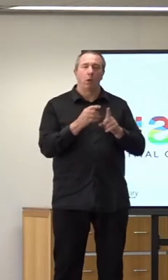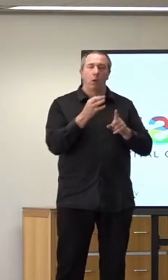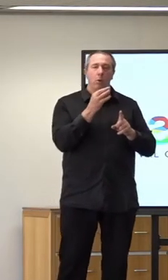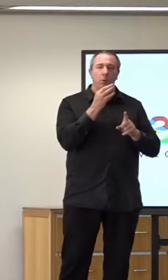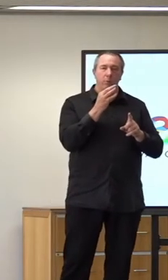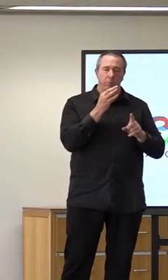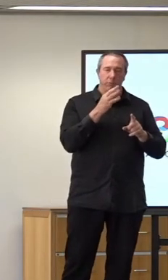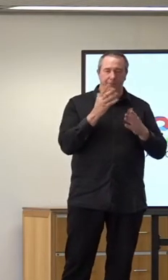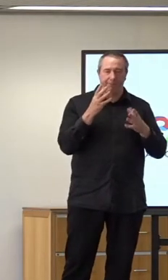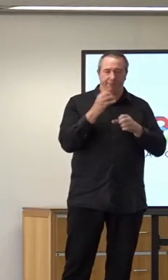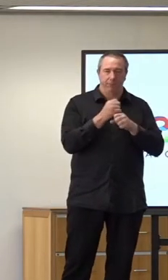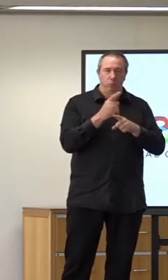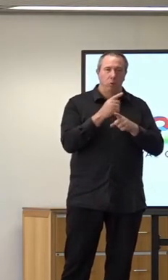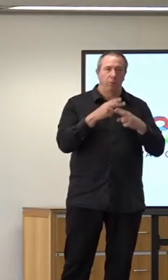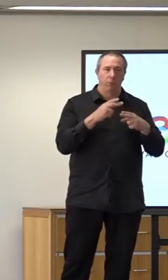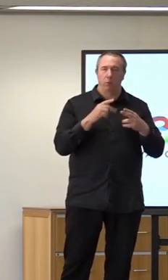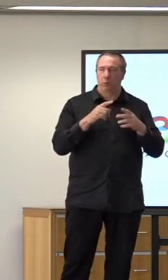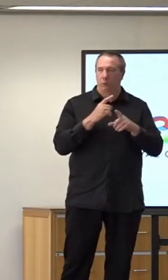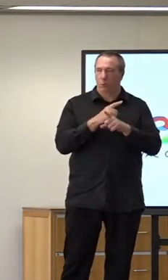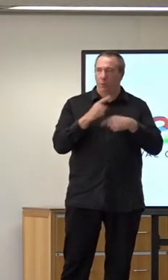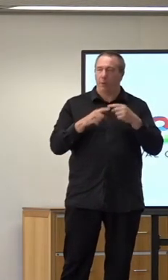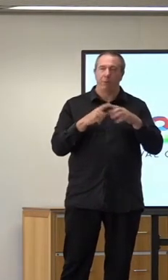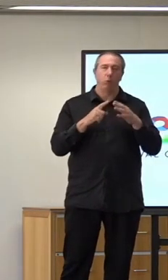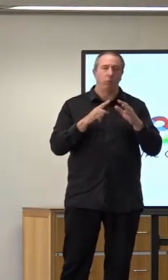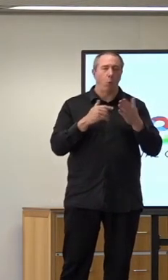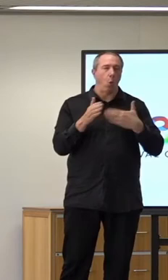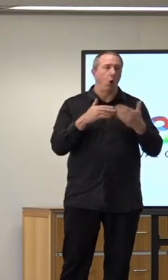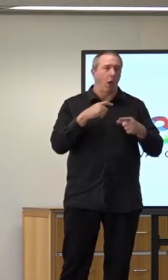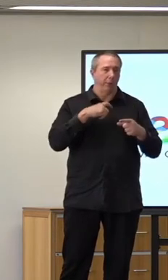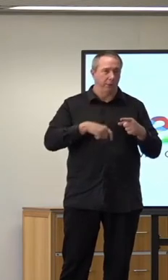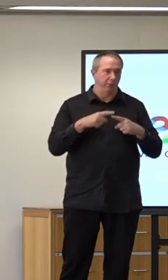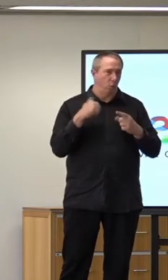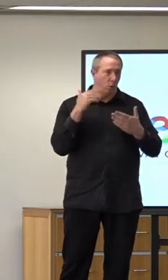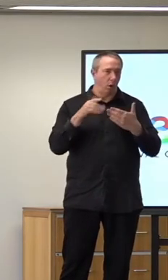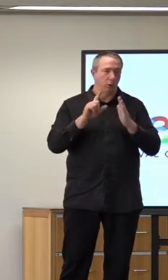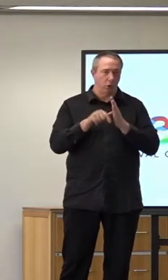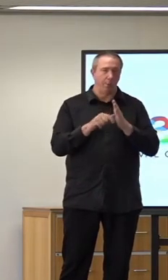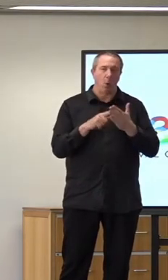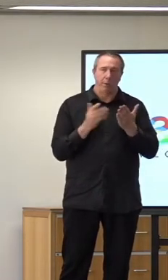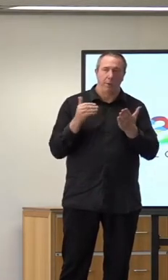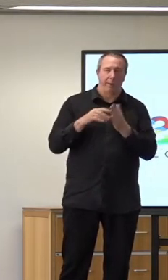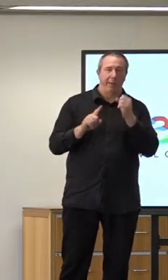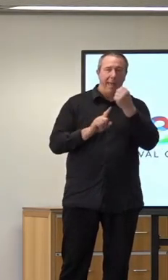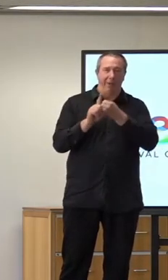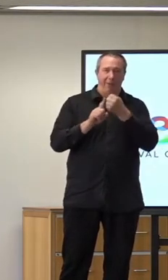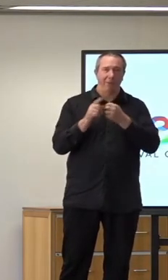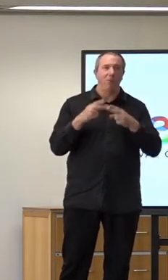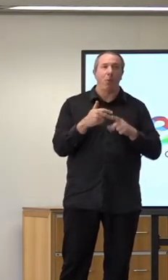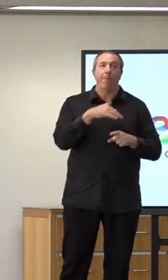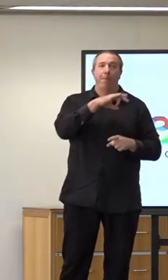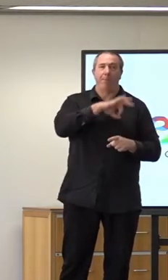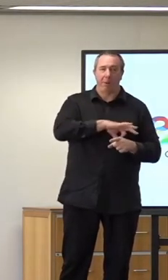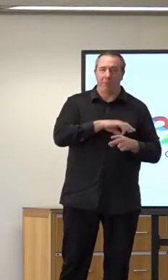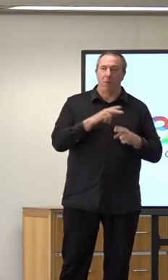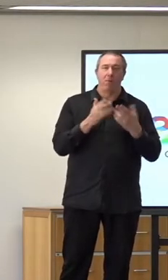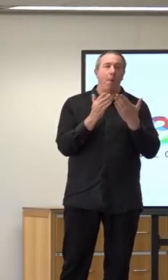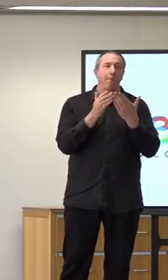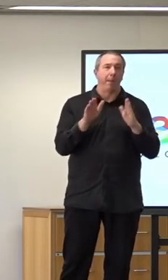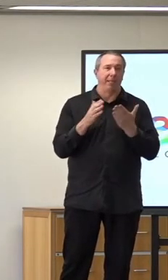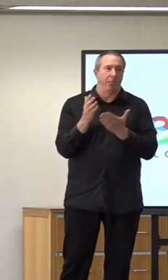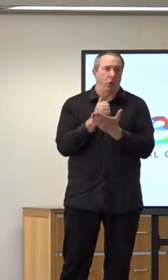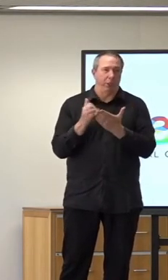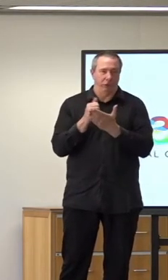worked as a collections curator for a long time, just have a little moment to advocate on the benefit of public